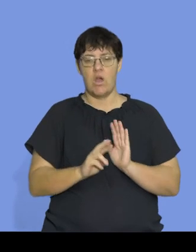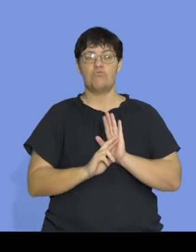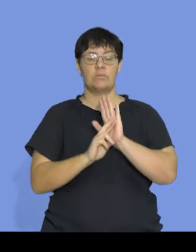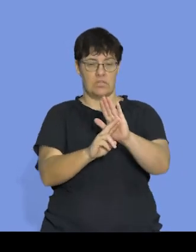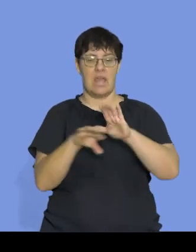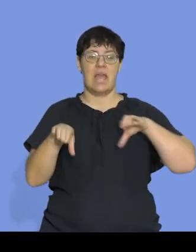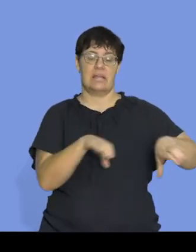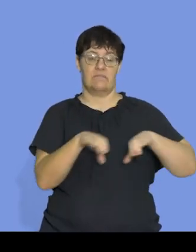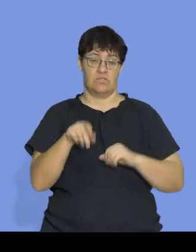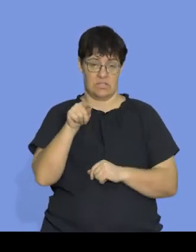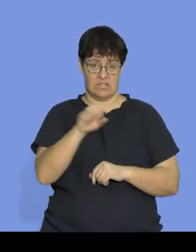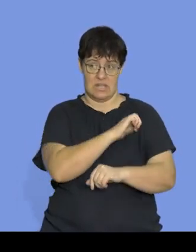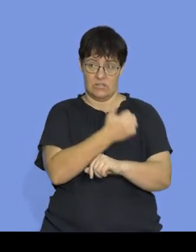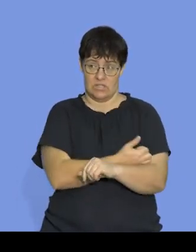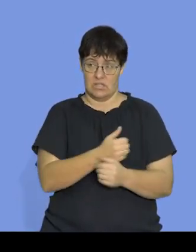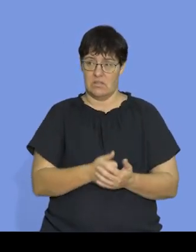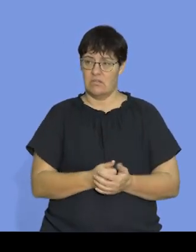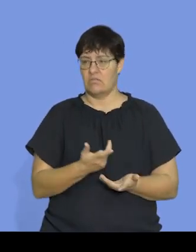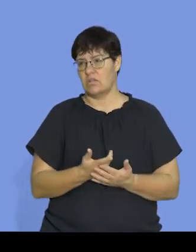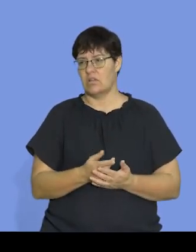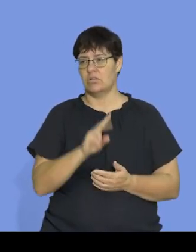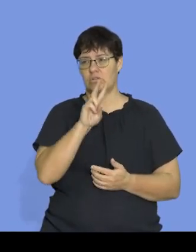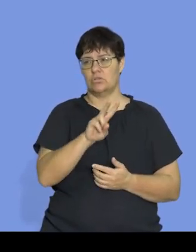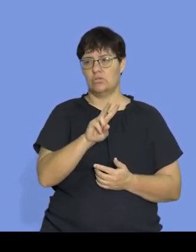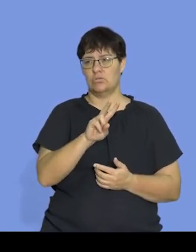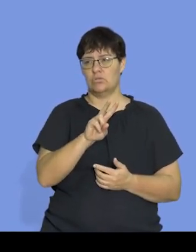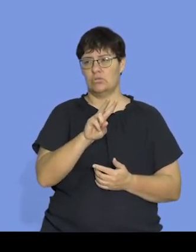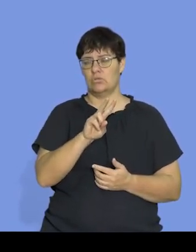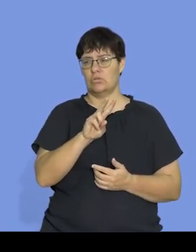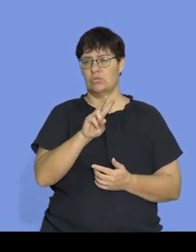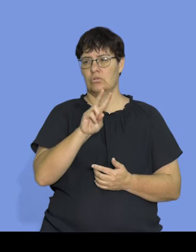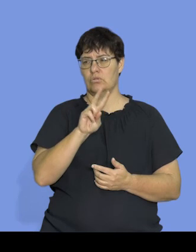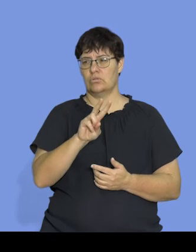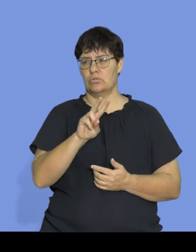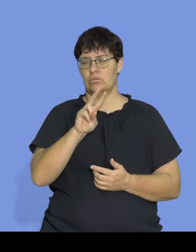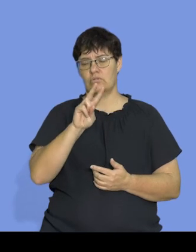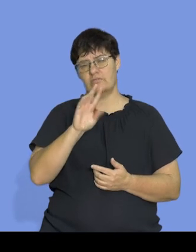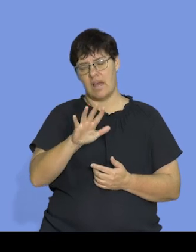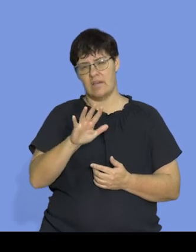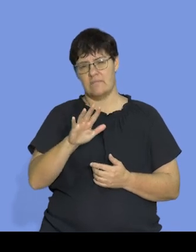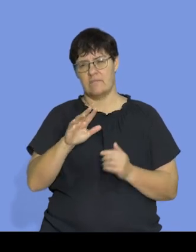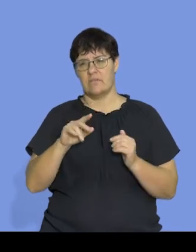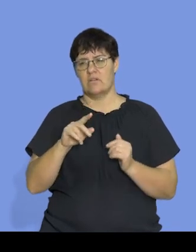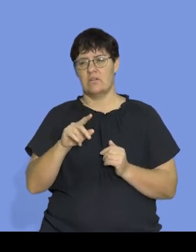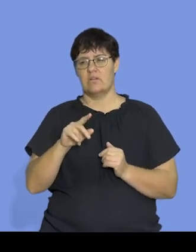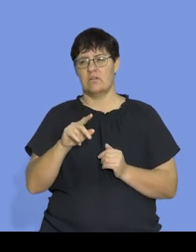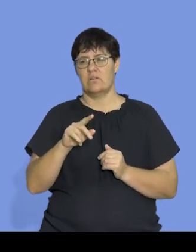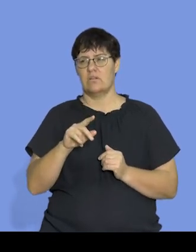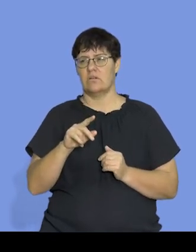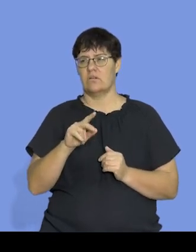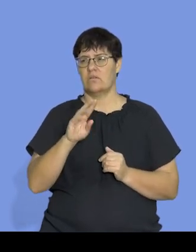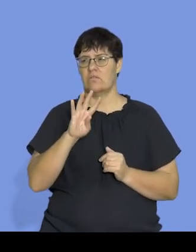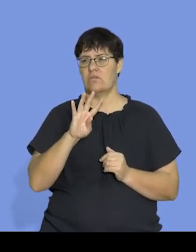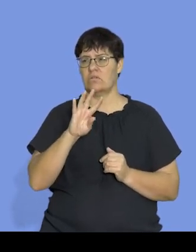activation energy. So that interval 240 minus 225, it's actually 240 kilojoules.